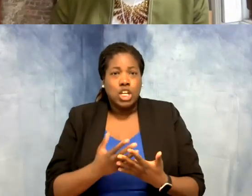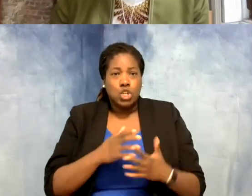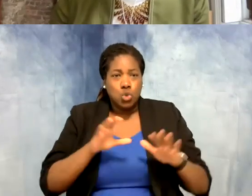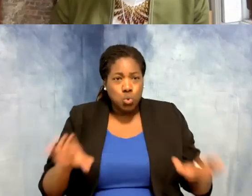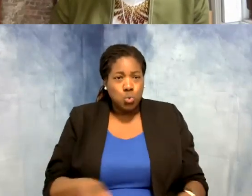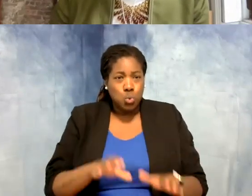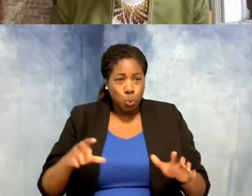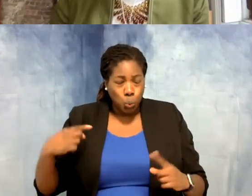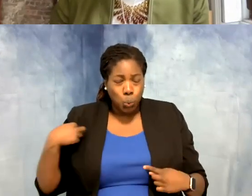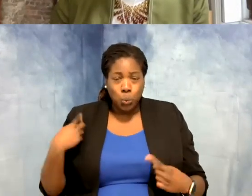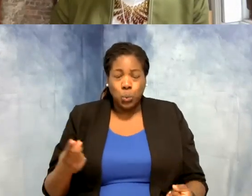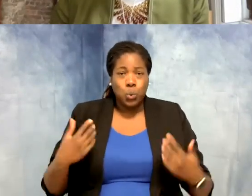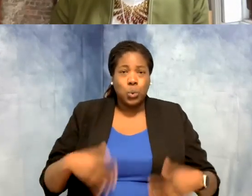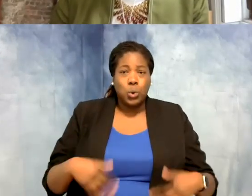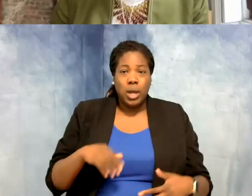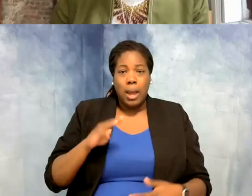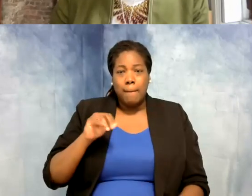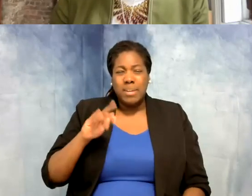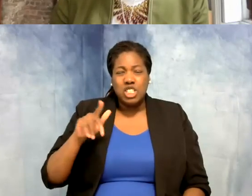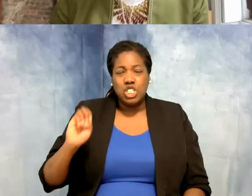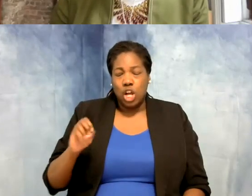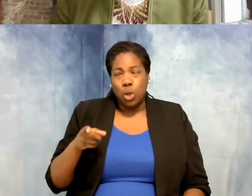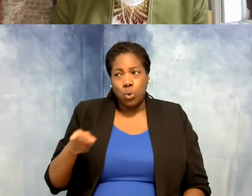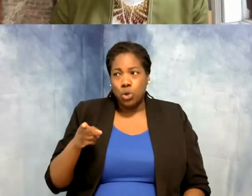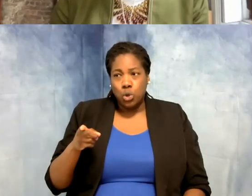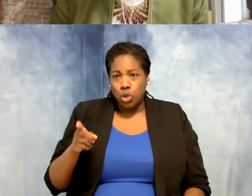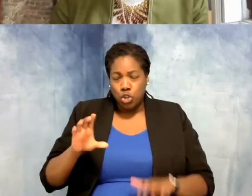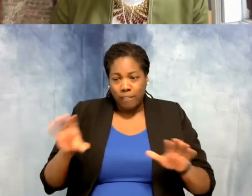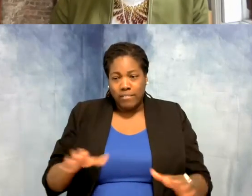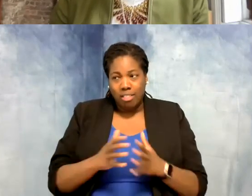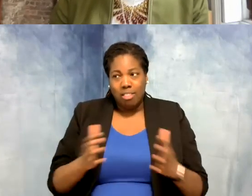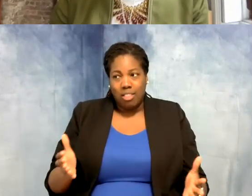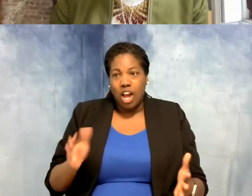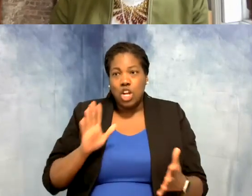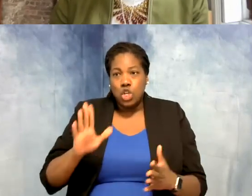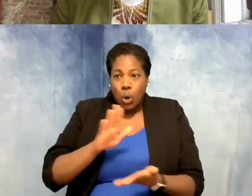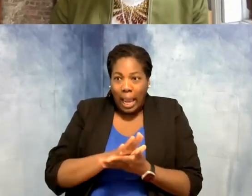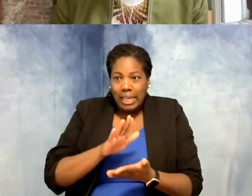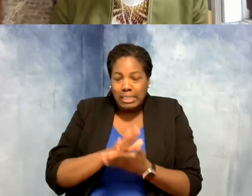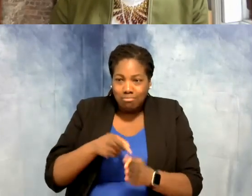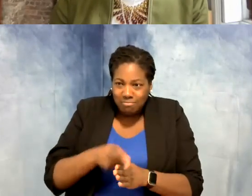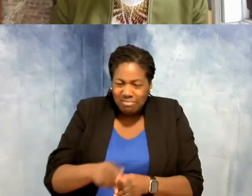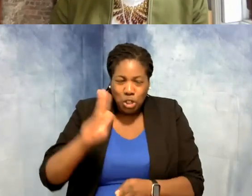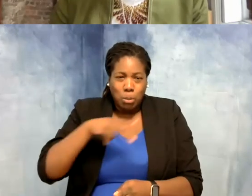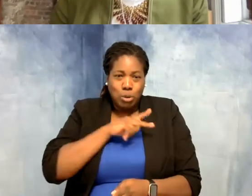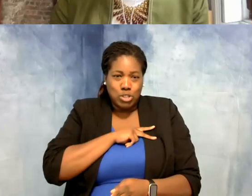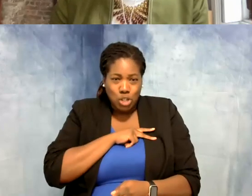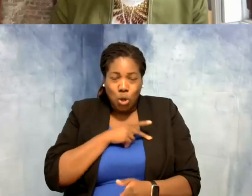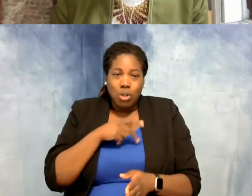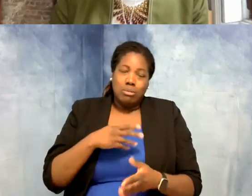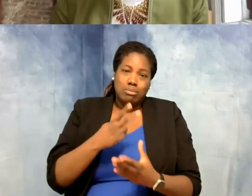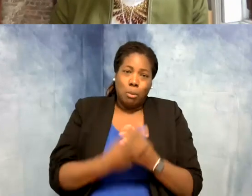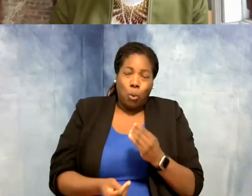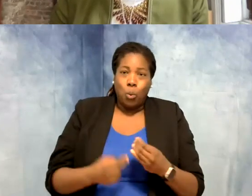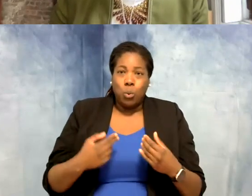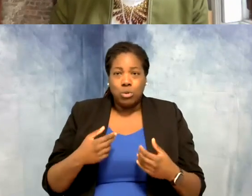doing. And Michele, of course, you've done so much in your academic life and in your personal life and your professional life